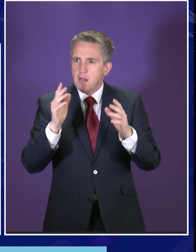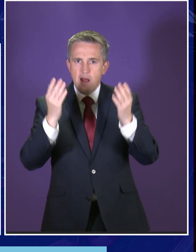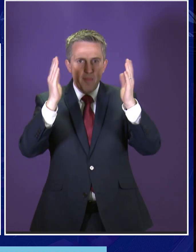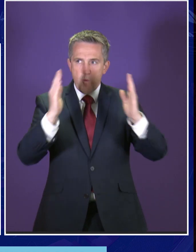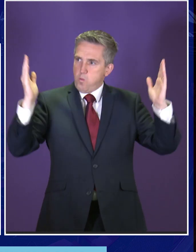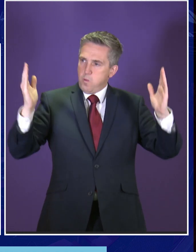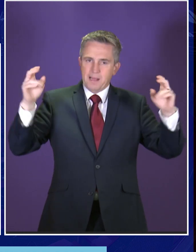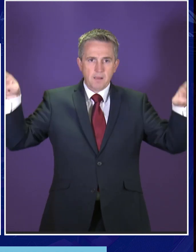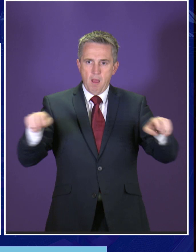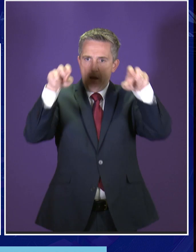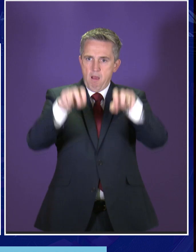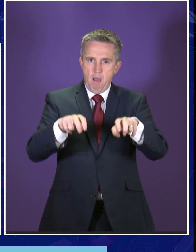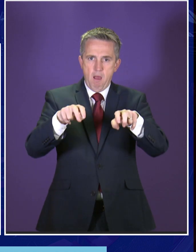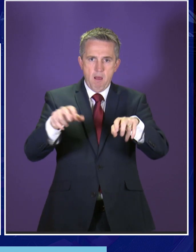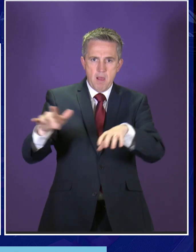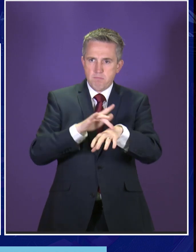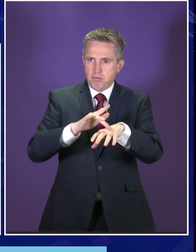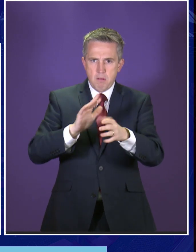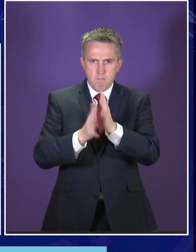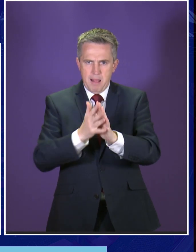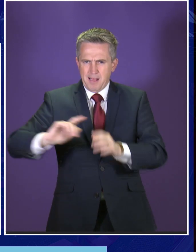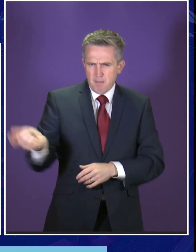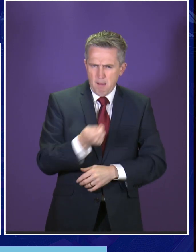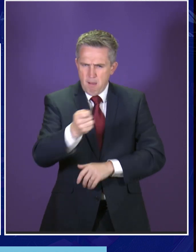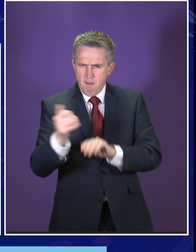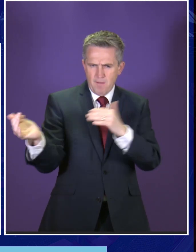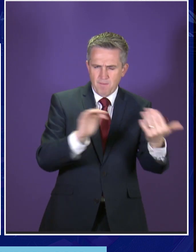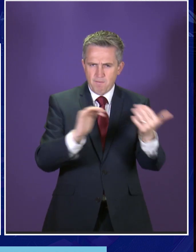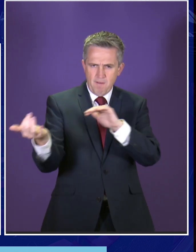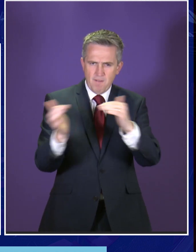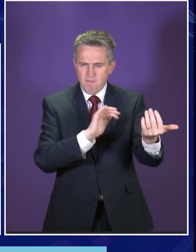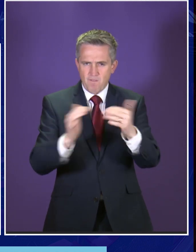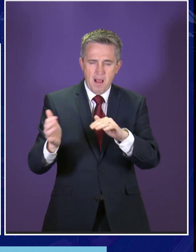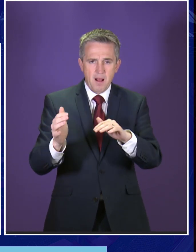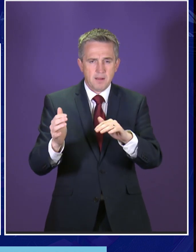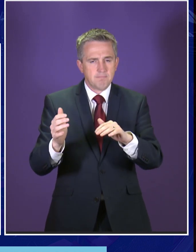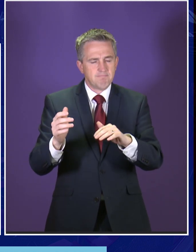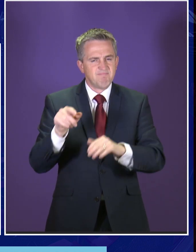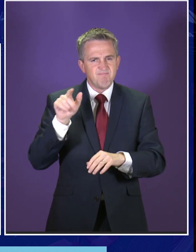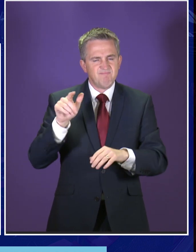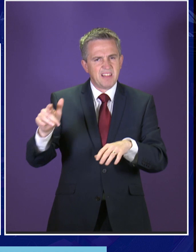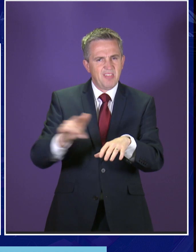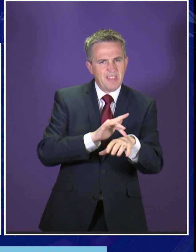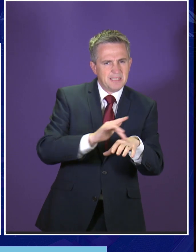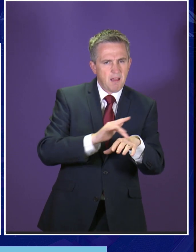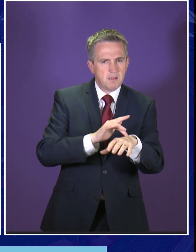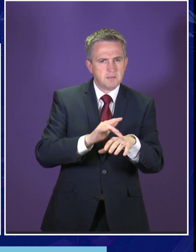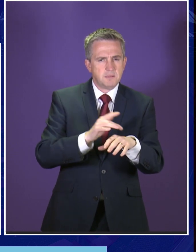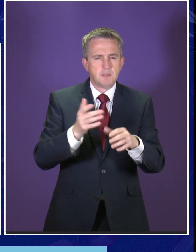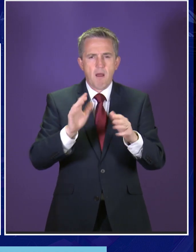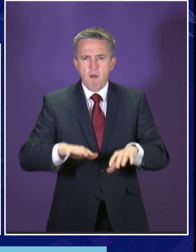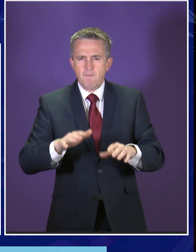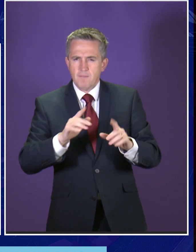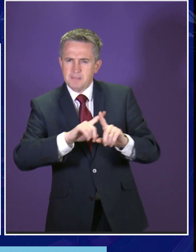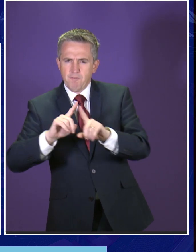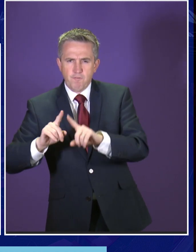wings before launching into military battles on stage. The theater of temple festivities and the performances of